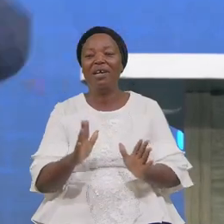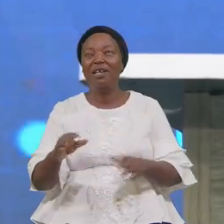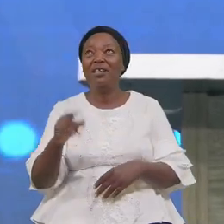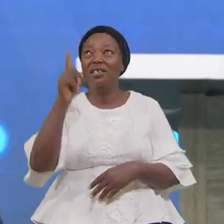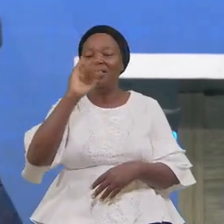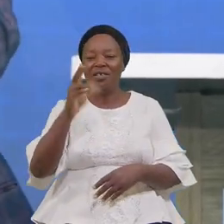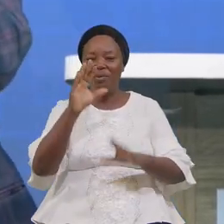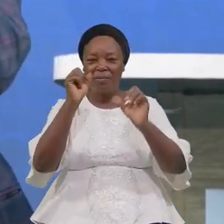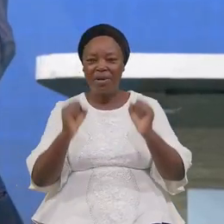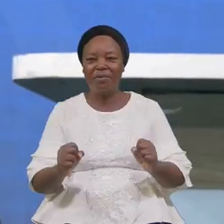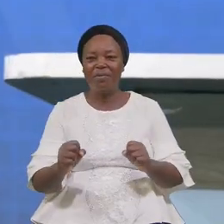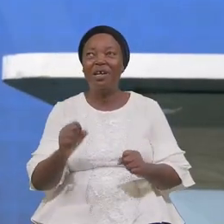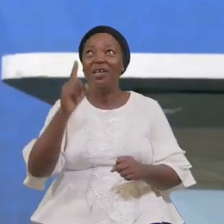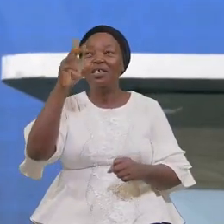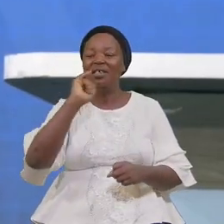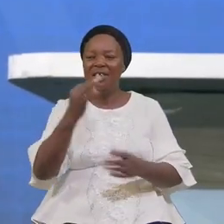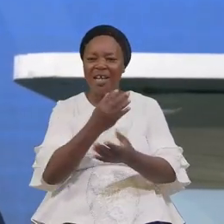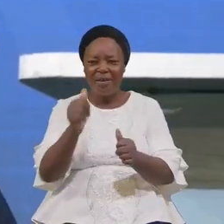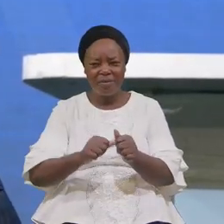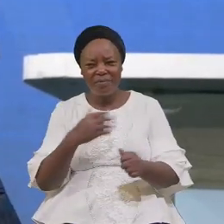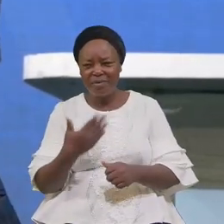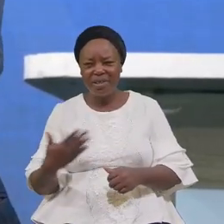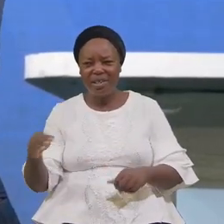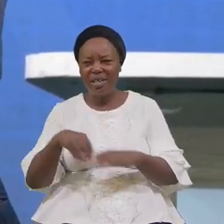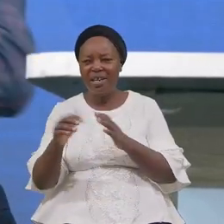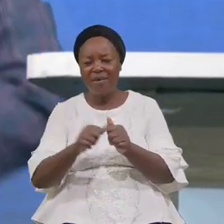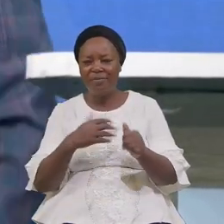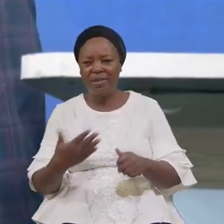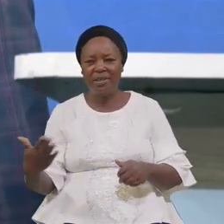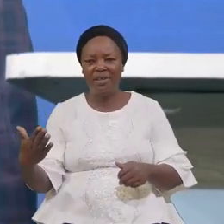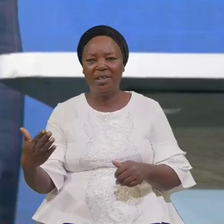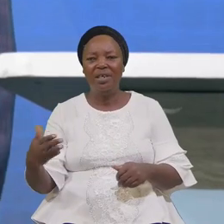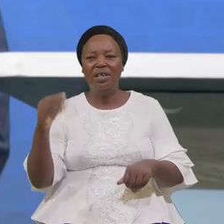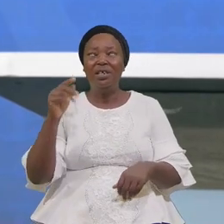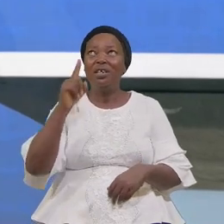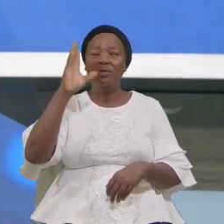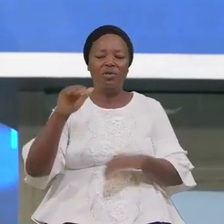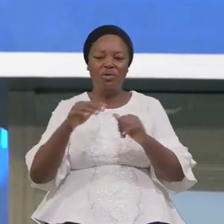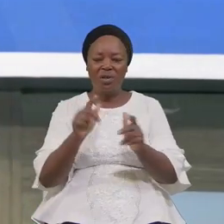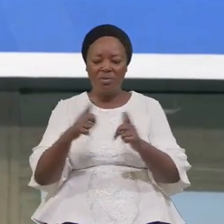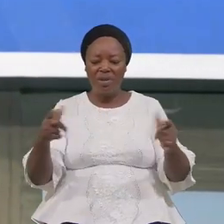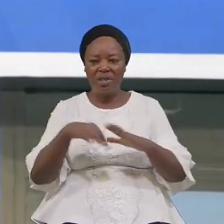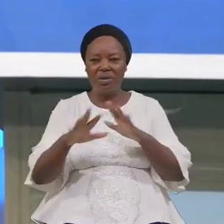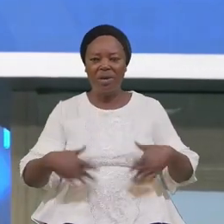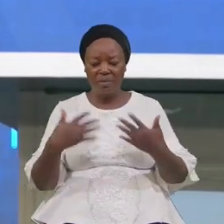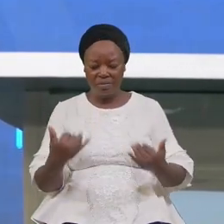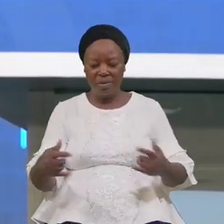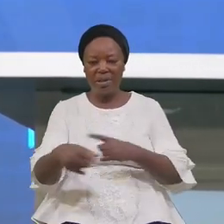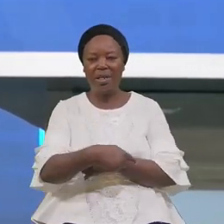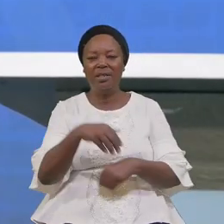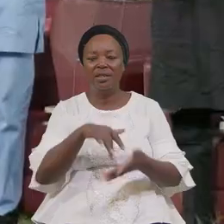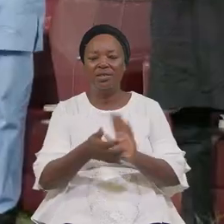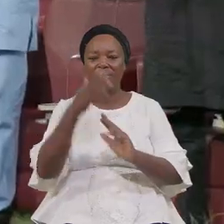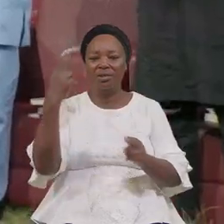power. It's everything. In everything, it will do great in your life tonight in